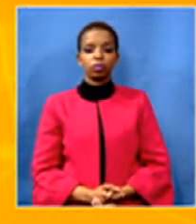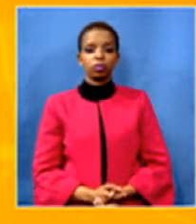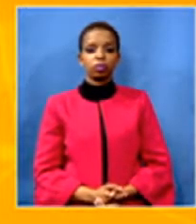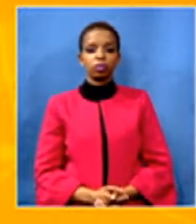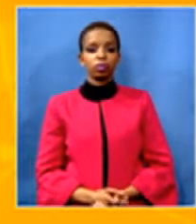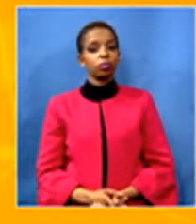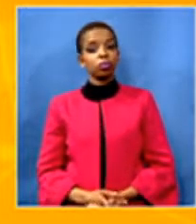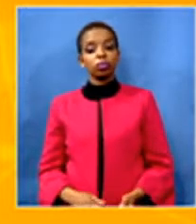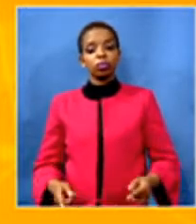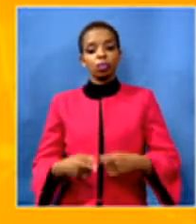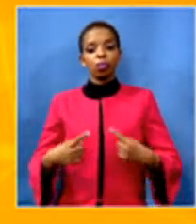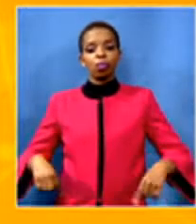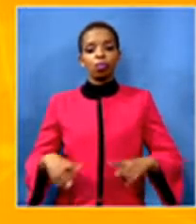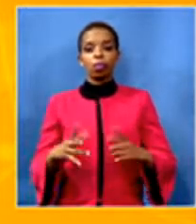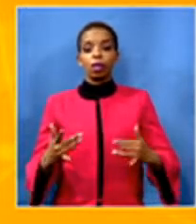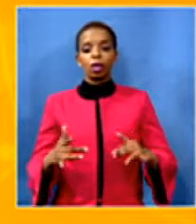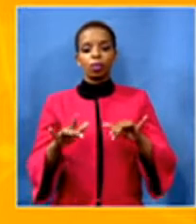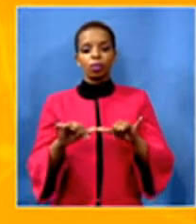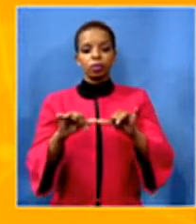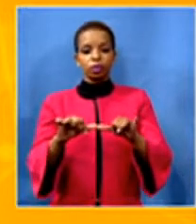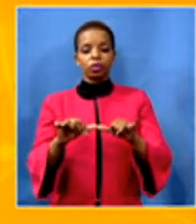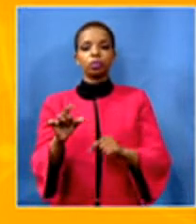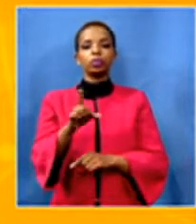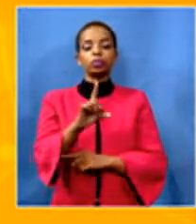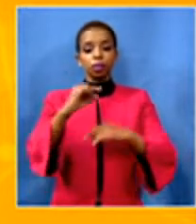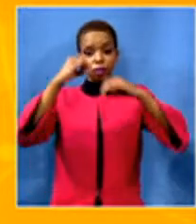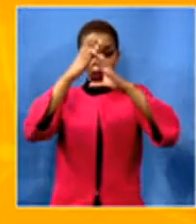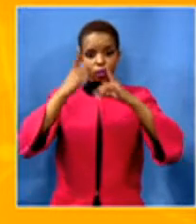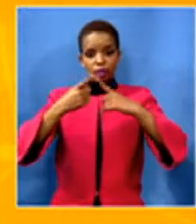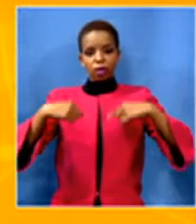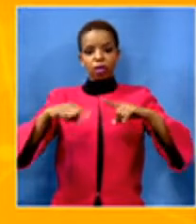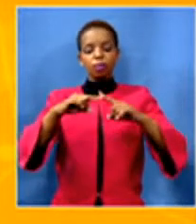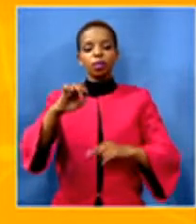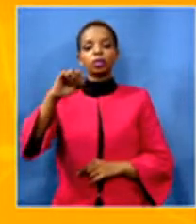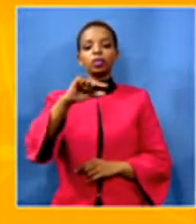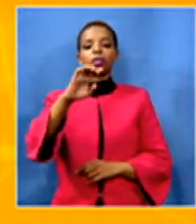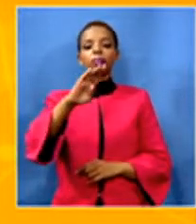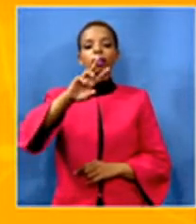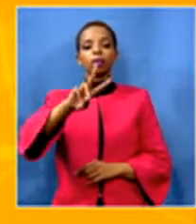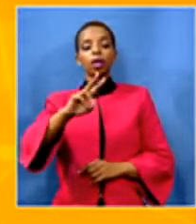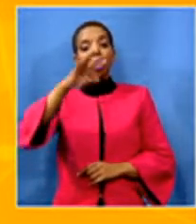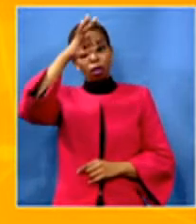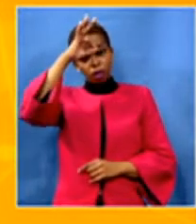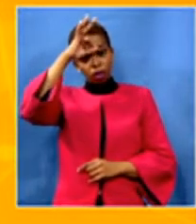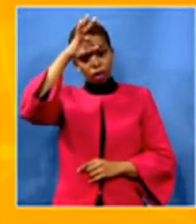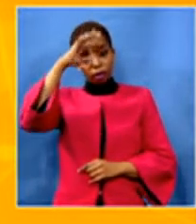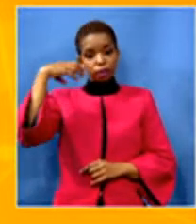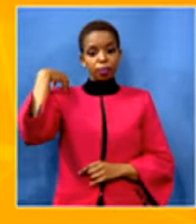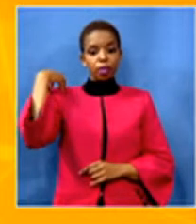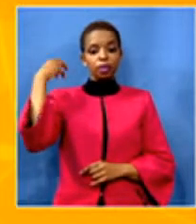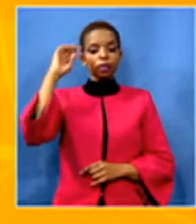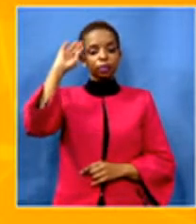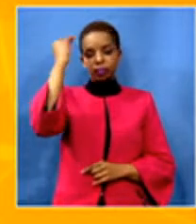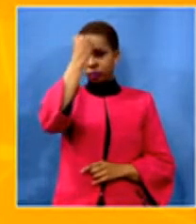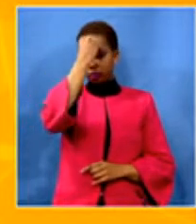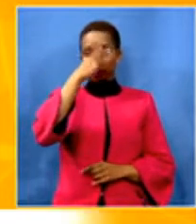We continue now with our focus on gender-based violence. Police Minister Bheki Cele has also called on communities to play an active